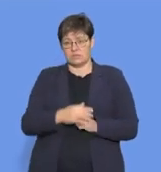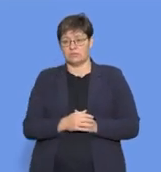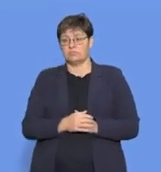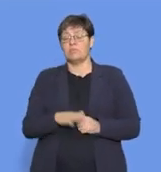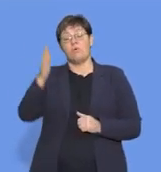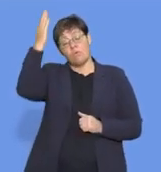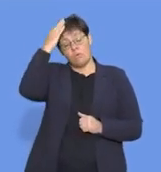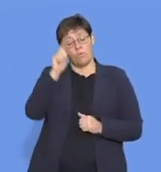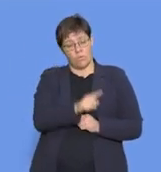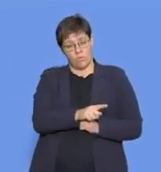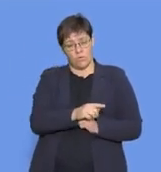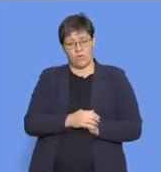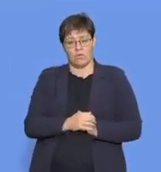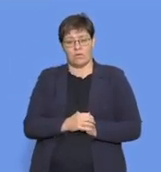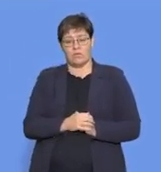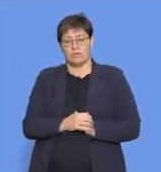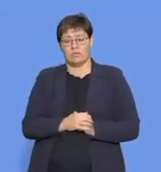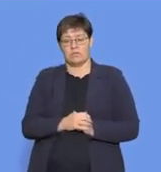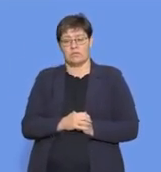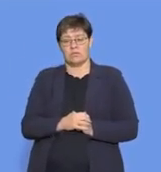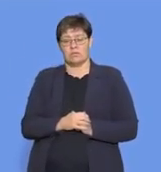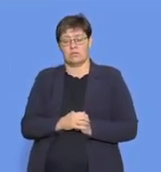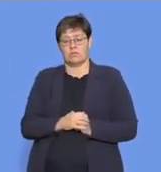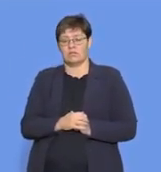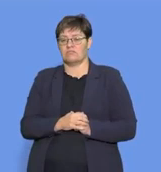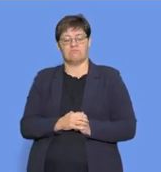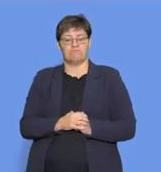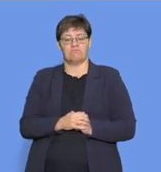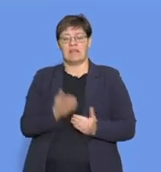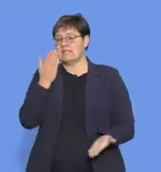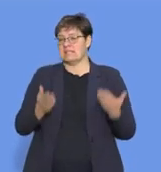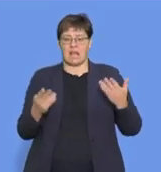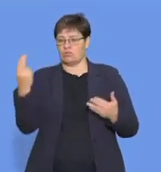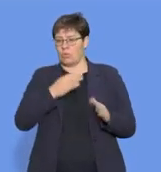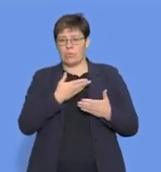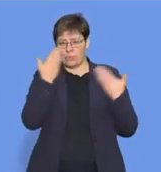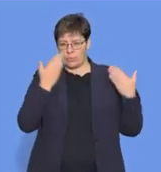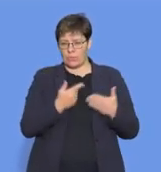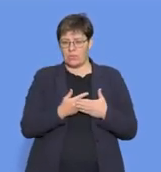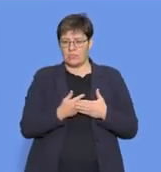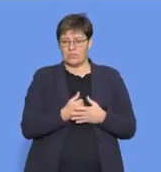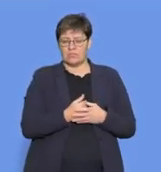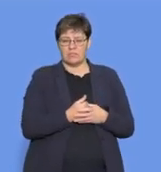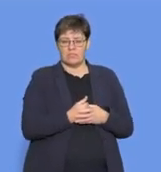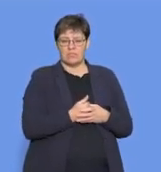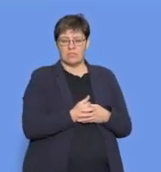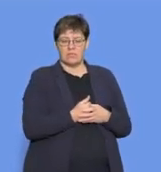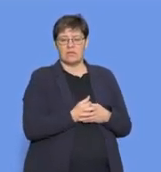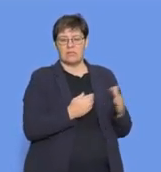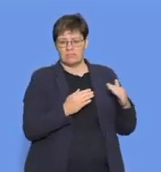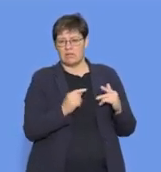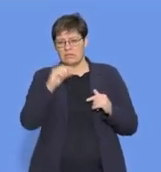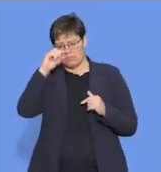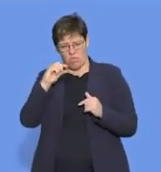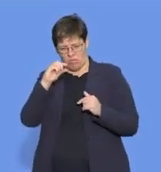Now, one thing to notice is definitely this triangle is not drawn to scale. 10 is a pretty small angle,